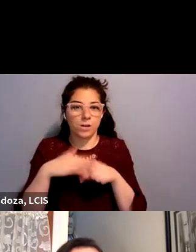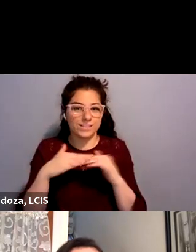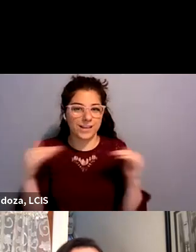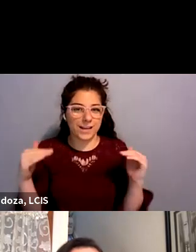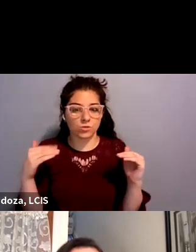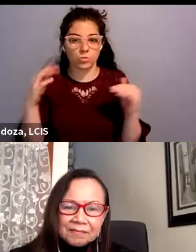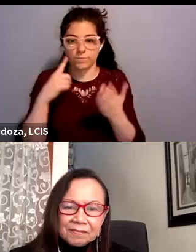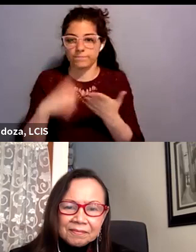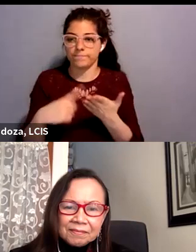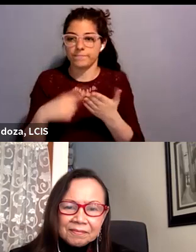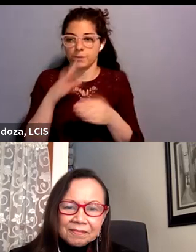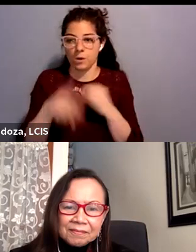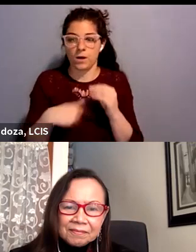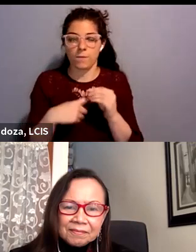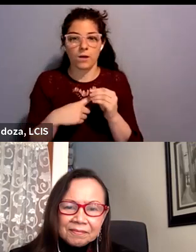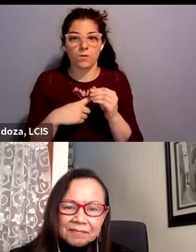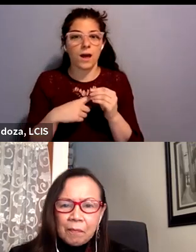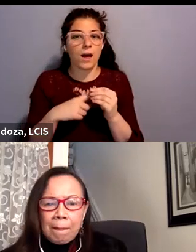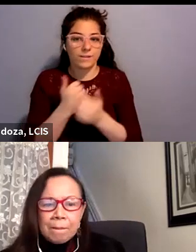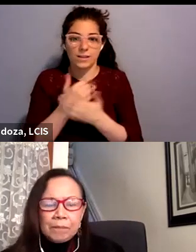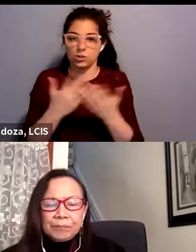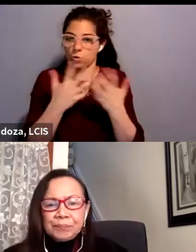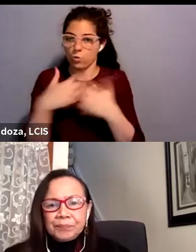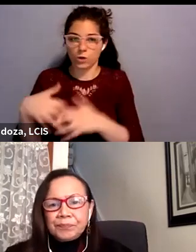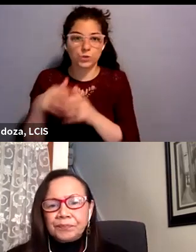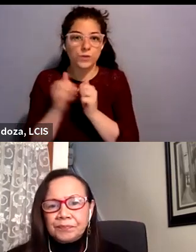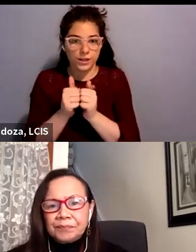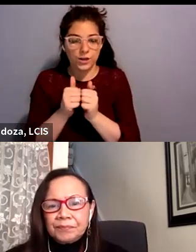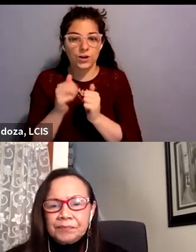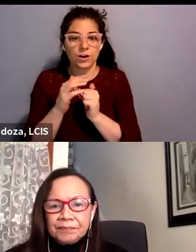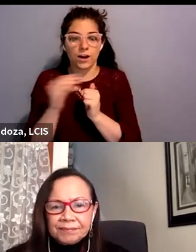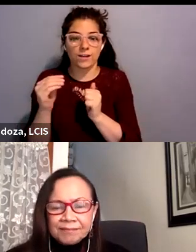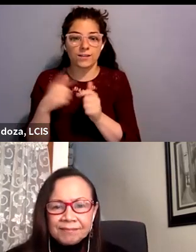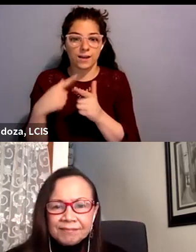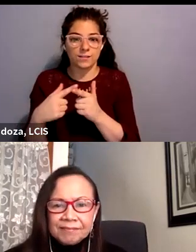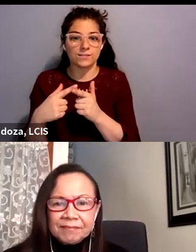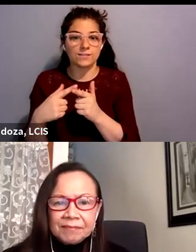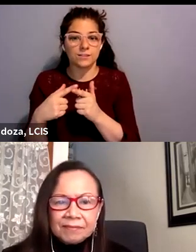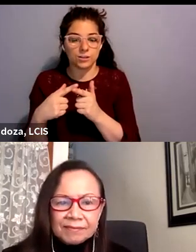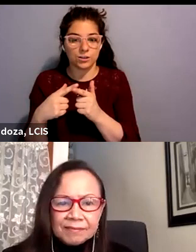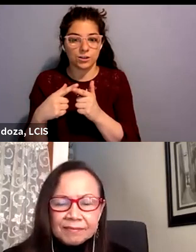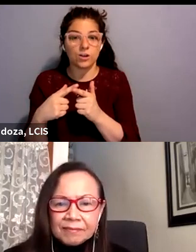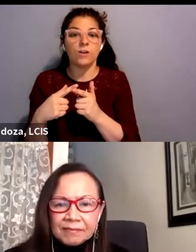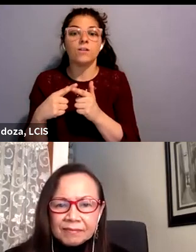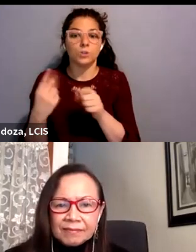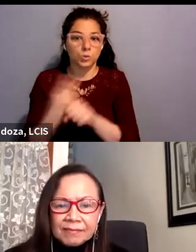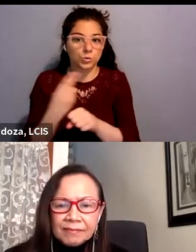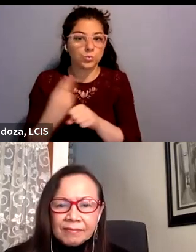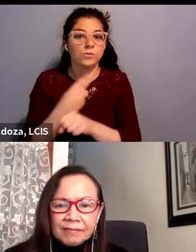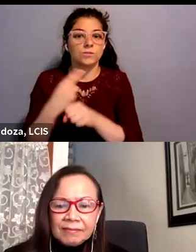we're going to talk about how it has all worked together and been drawn upon and called